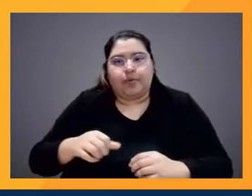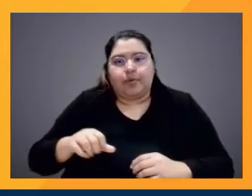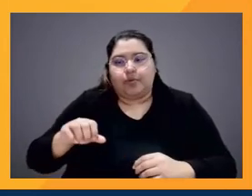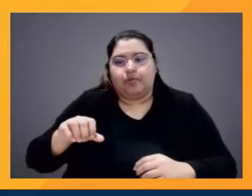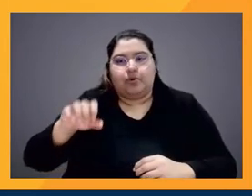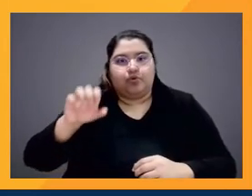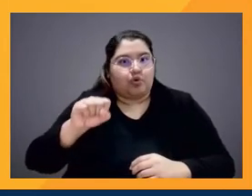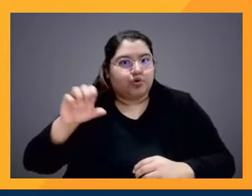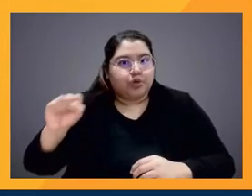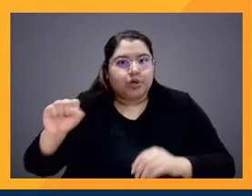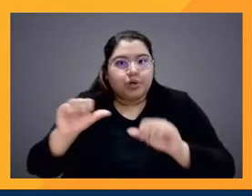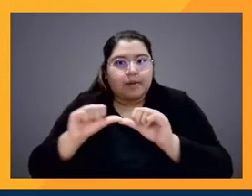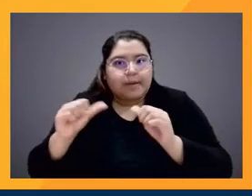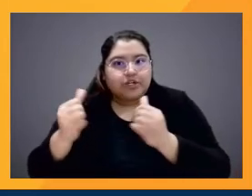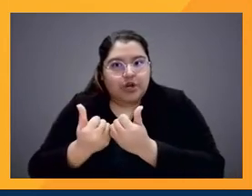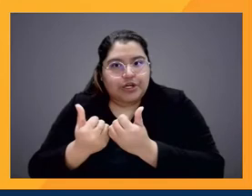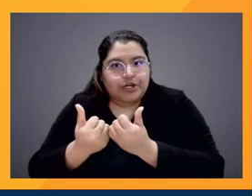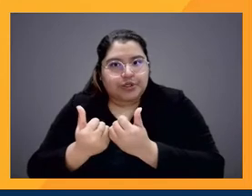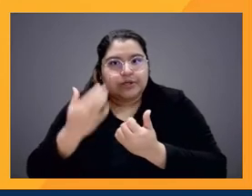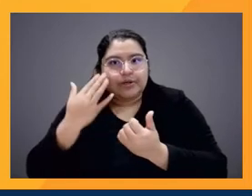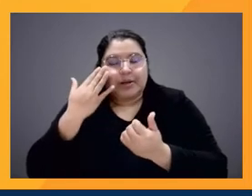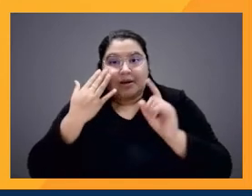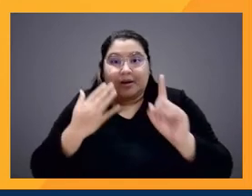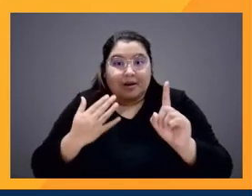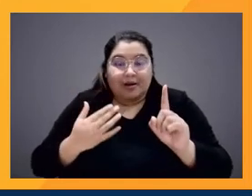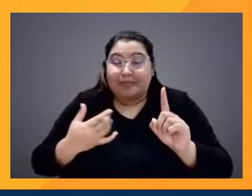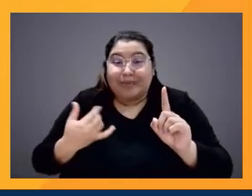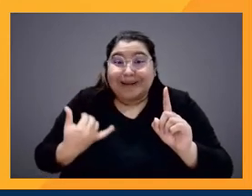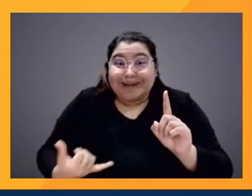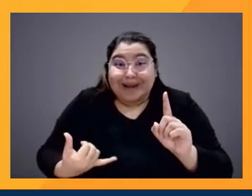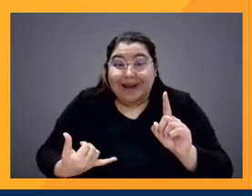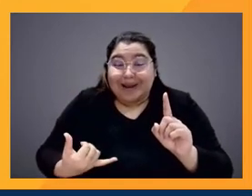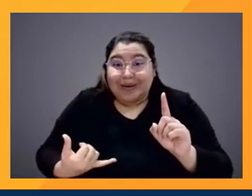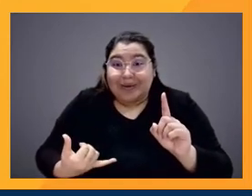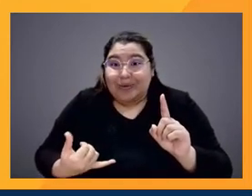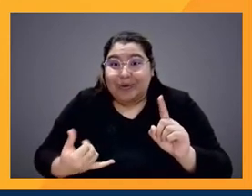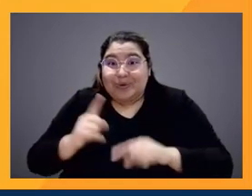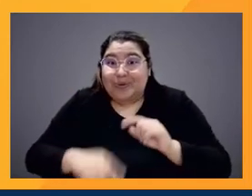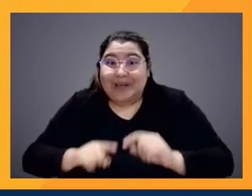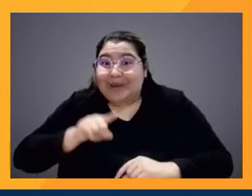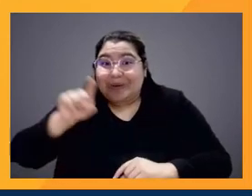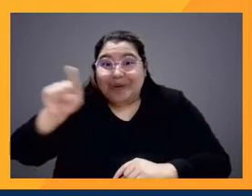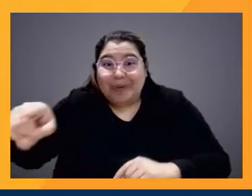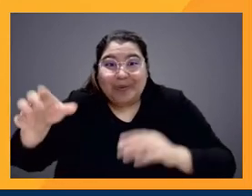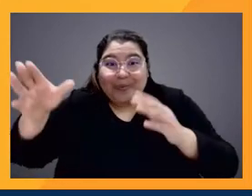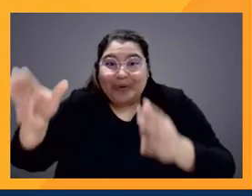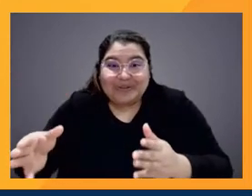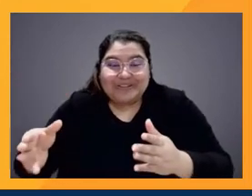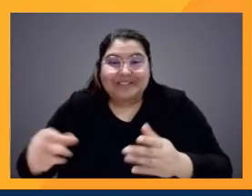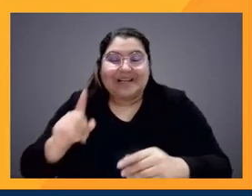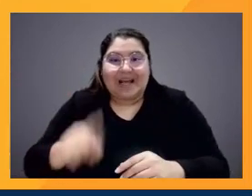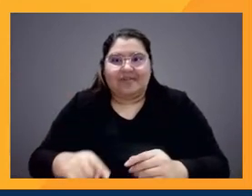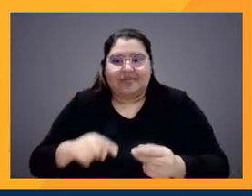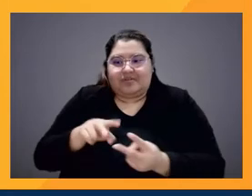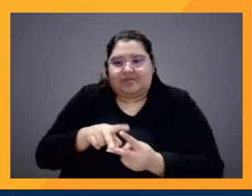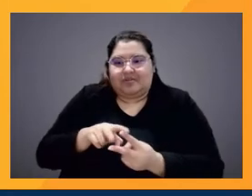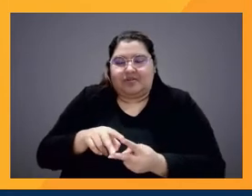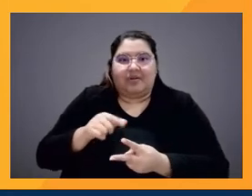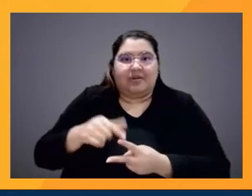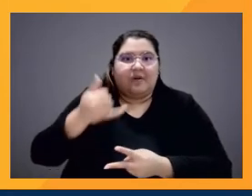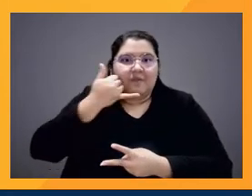really hard about the more structural interventions that are likely needed to move that more heavyweight difference around. And